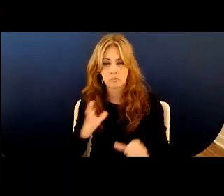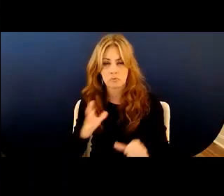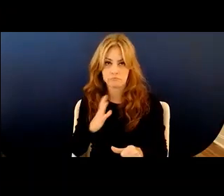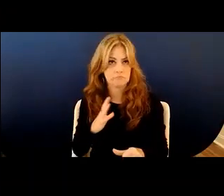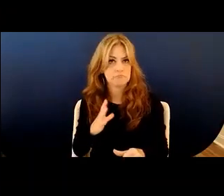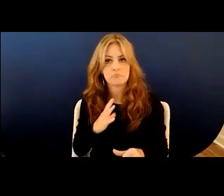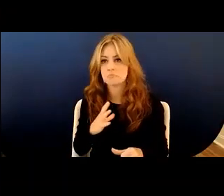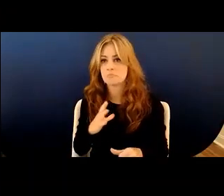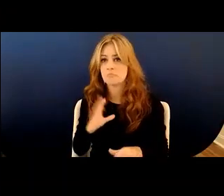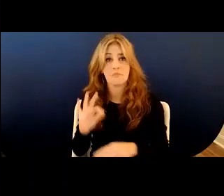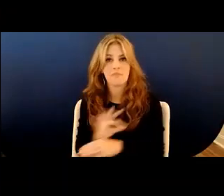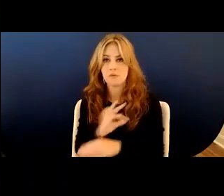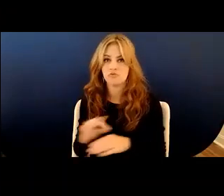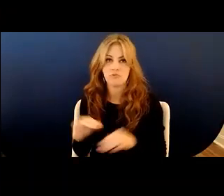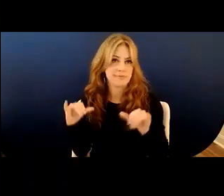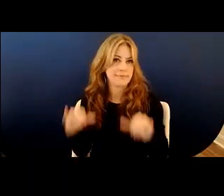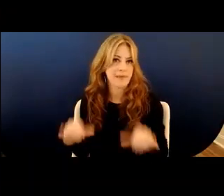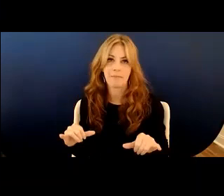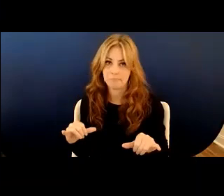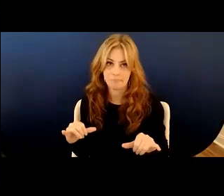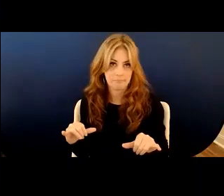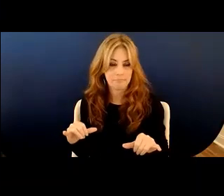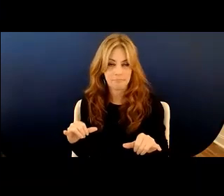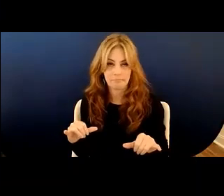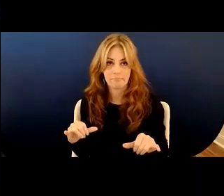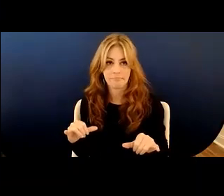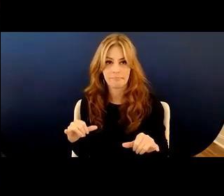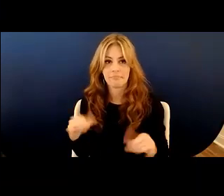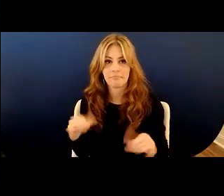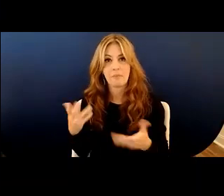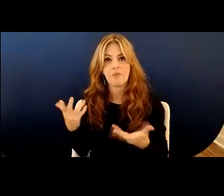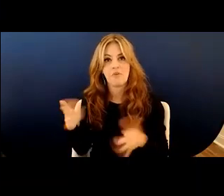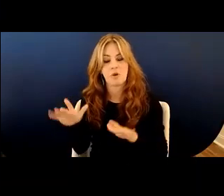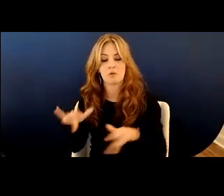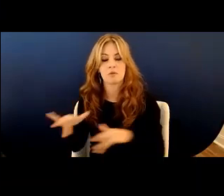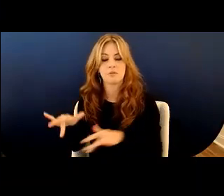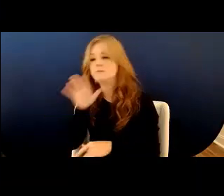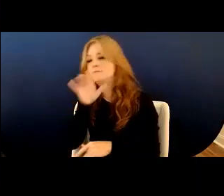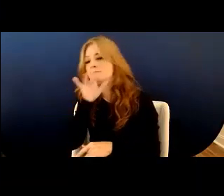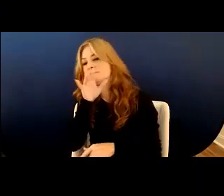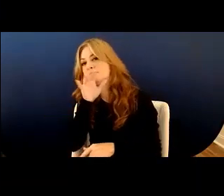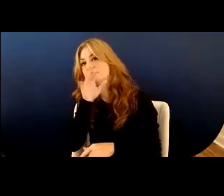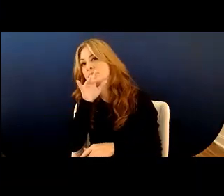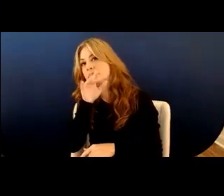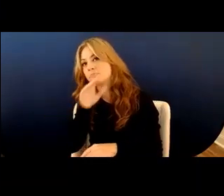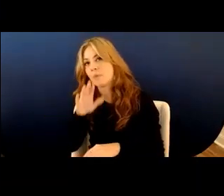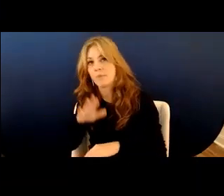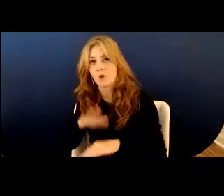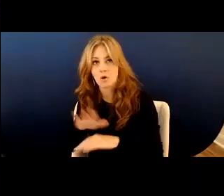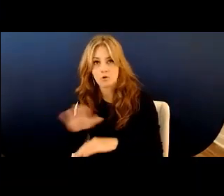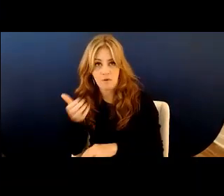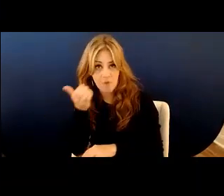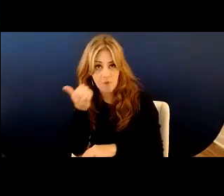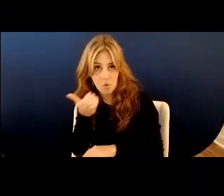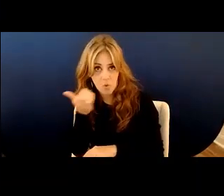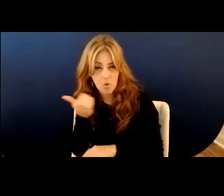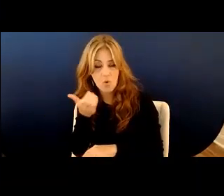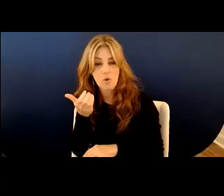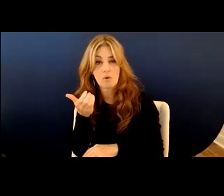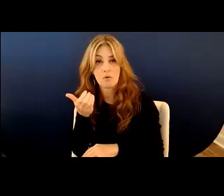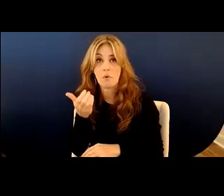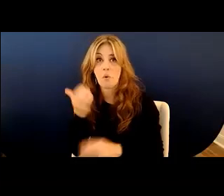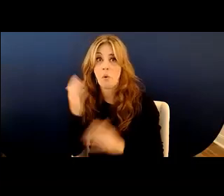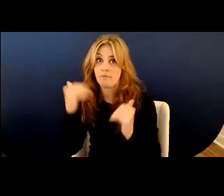the same. You've probably recorded your narration on your mobile phone, hopefully with a good